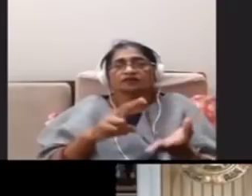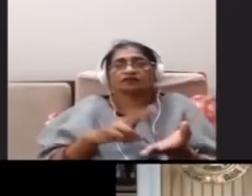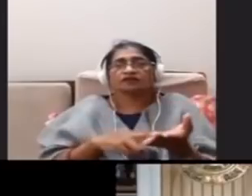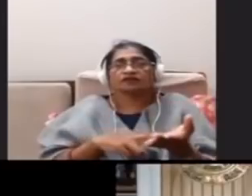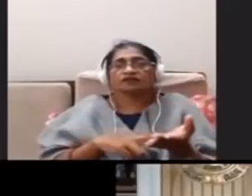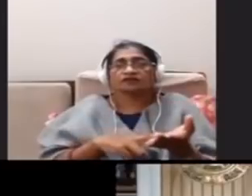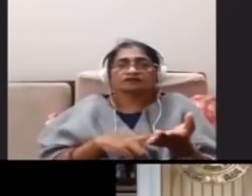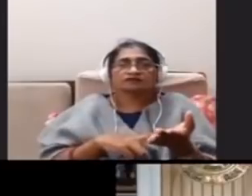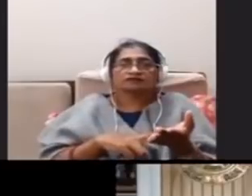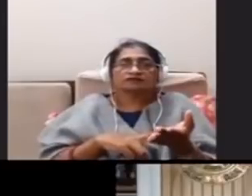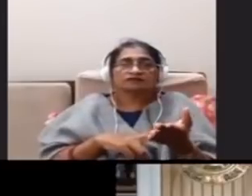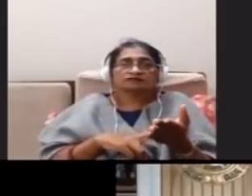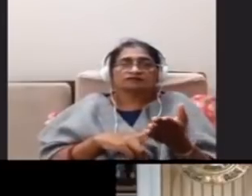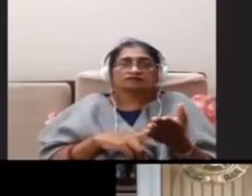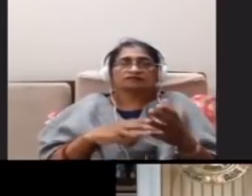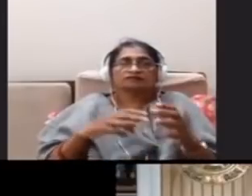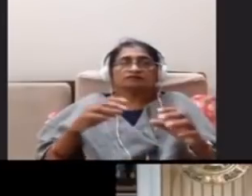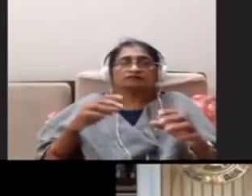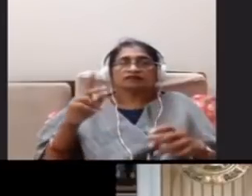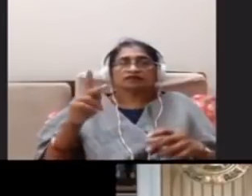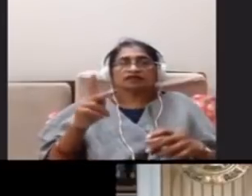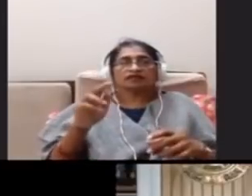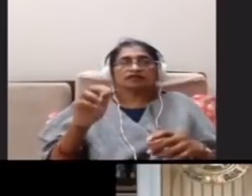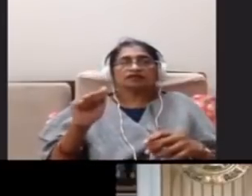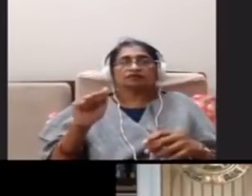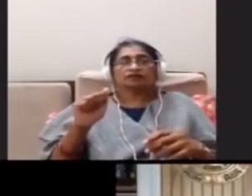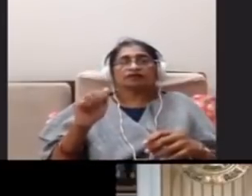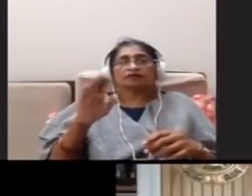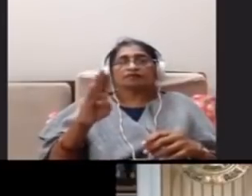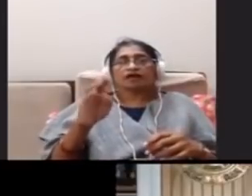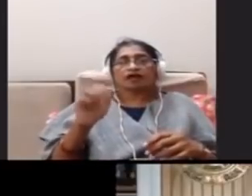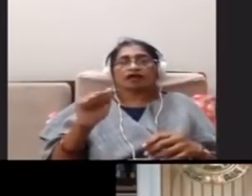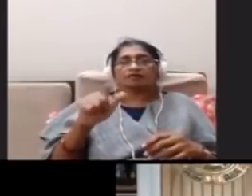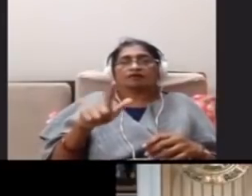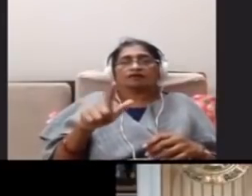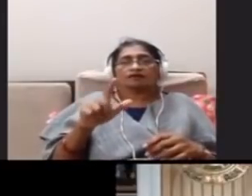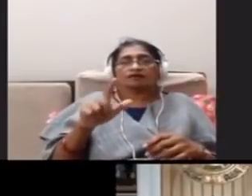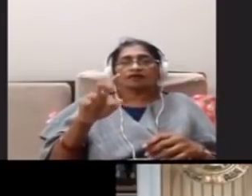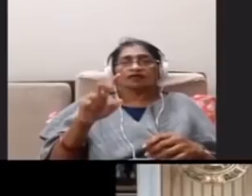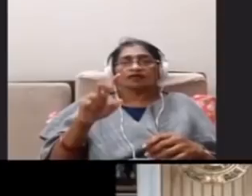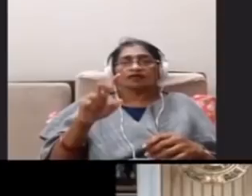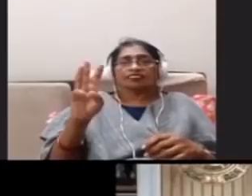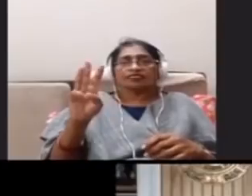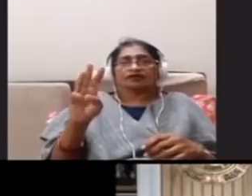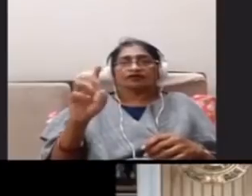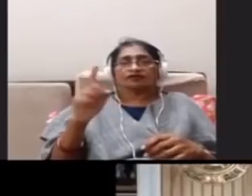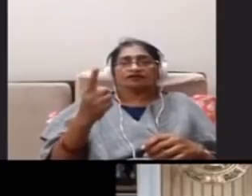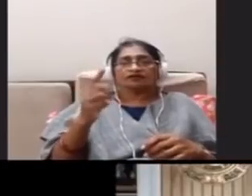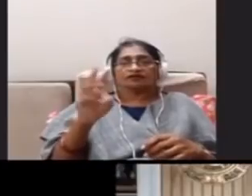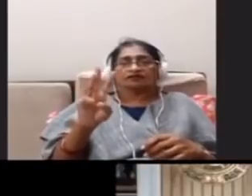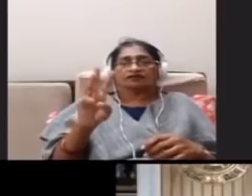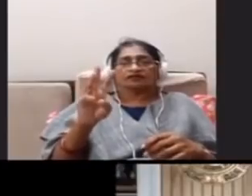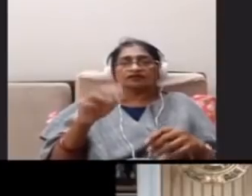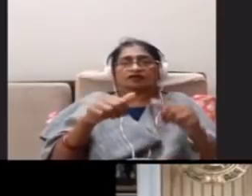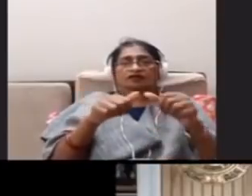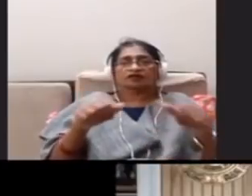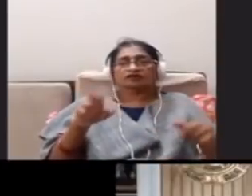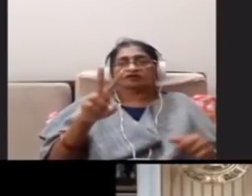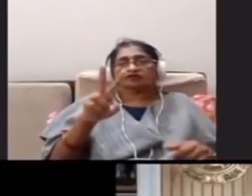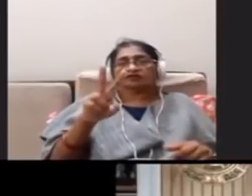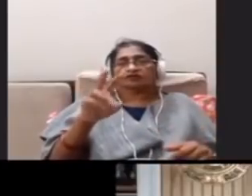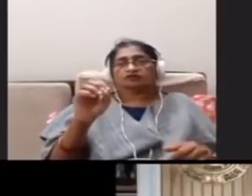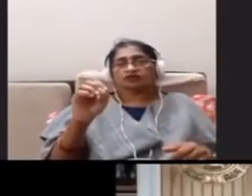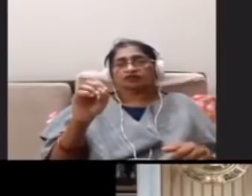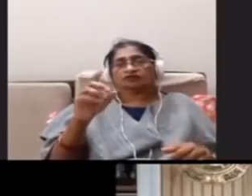the prestigious Kalaimamani Award on Baladevi on the 13th of August, 2019. And on the 29th